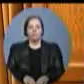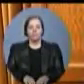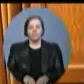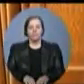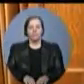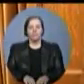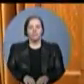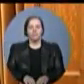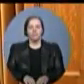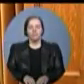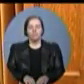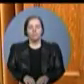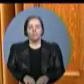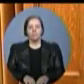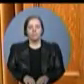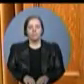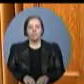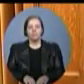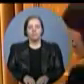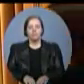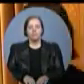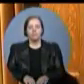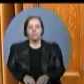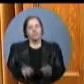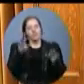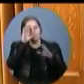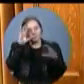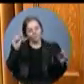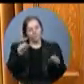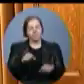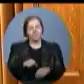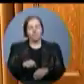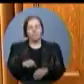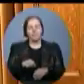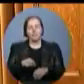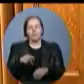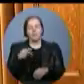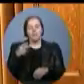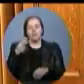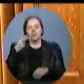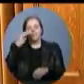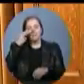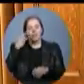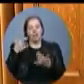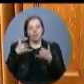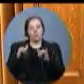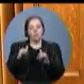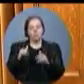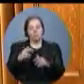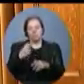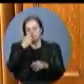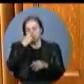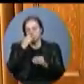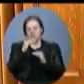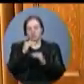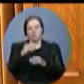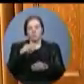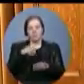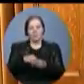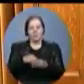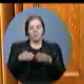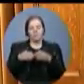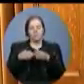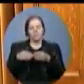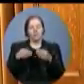Mr. Speaker, pirates continue to pose a security risk to merchant ships in the Arabian Sea and the Gulf of